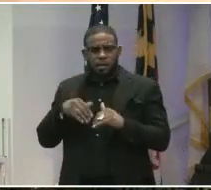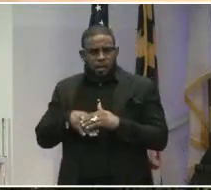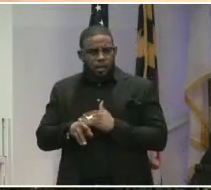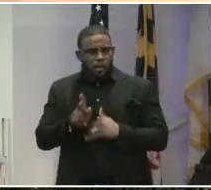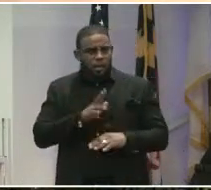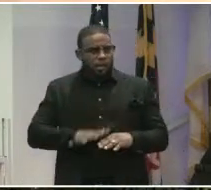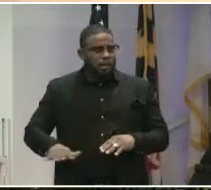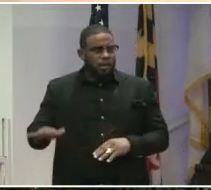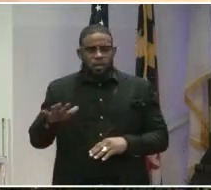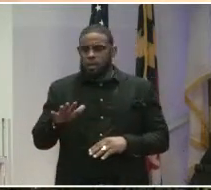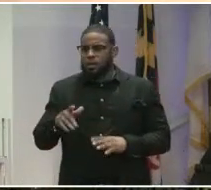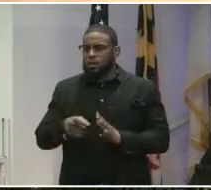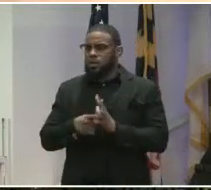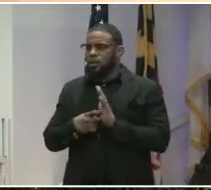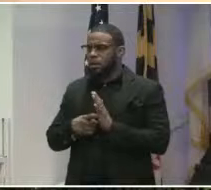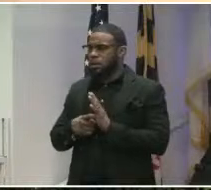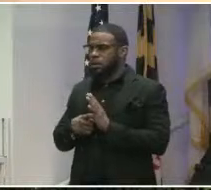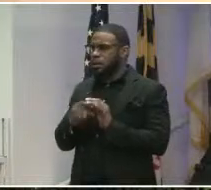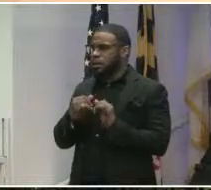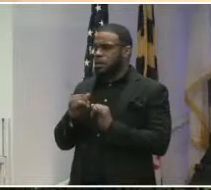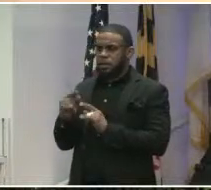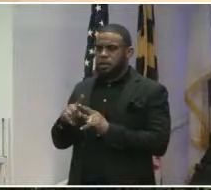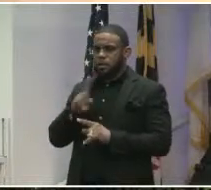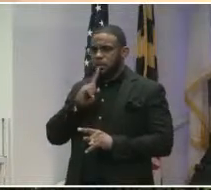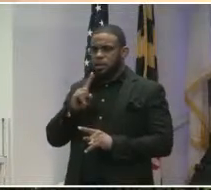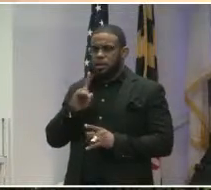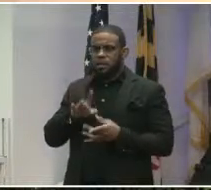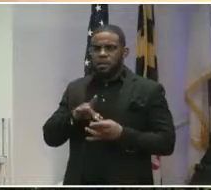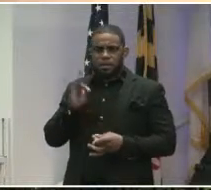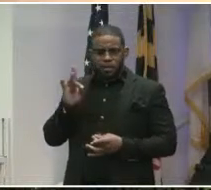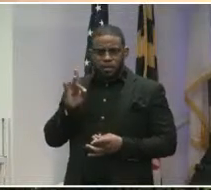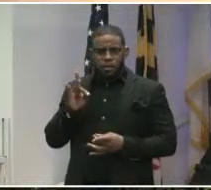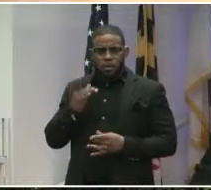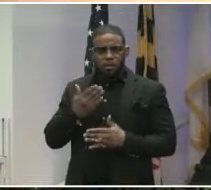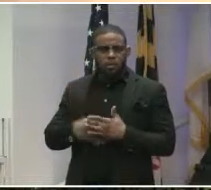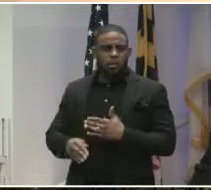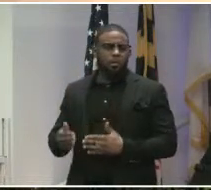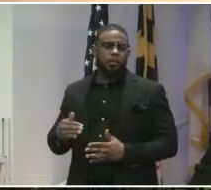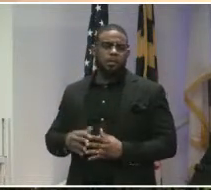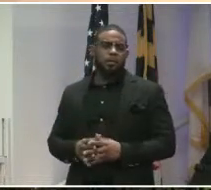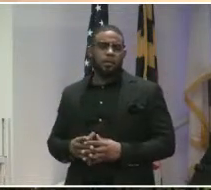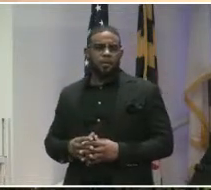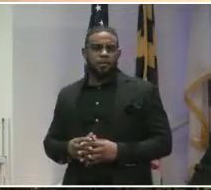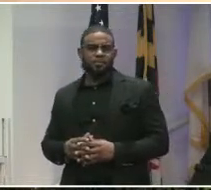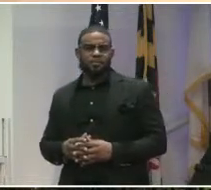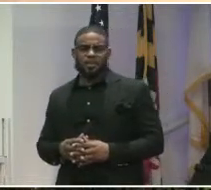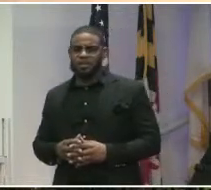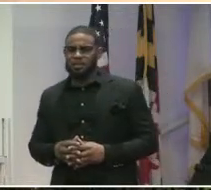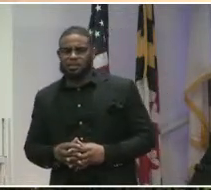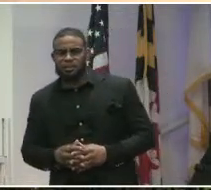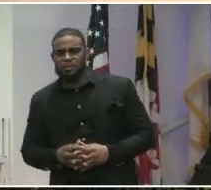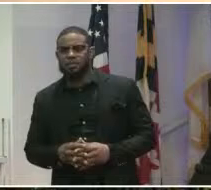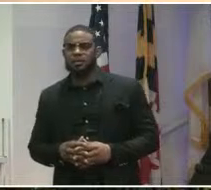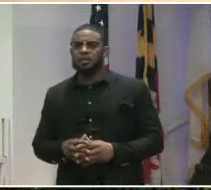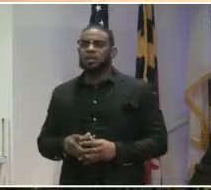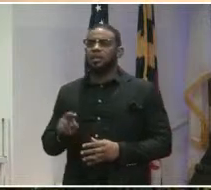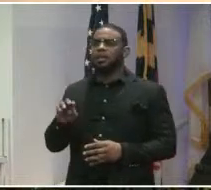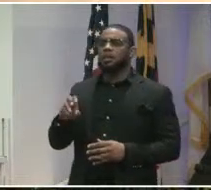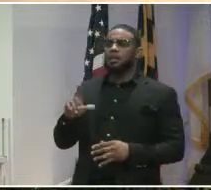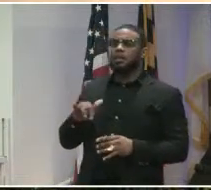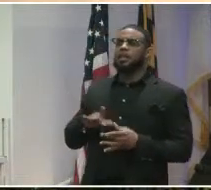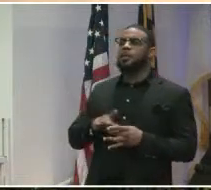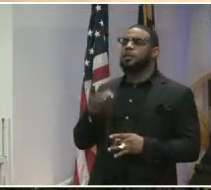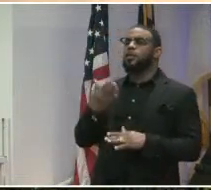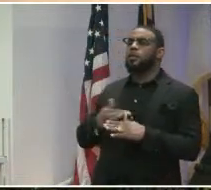into the kingdom required an individual to be spiritually reborn. In other words, Nicodemus needed a